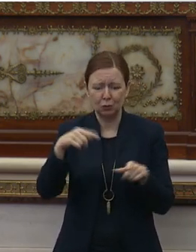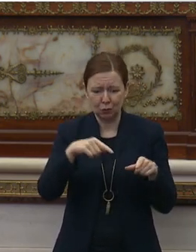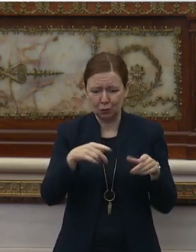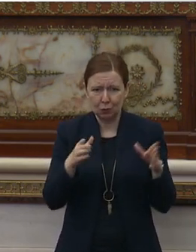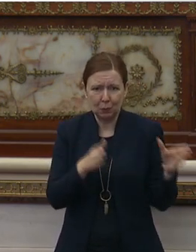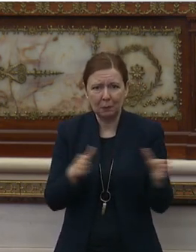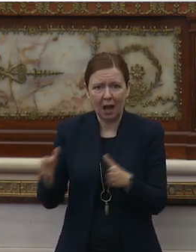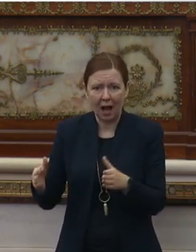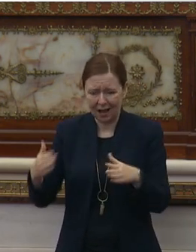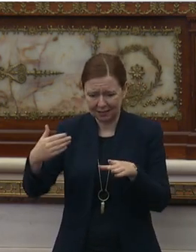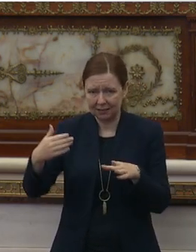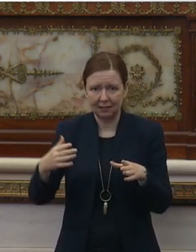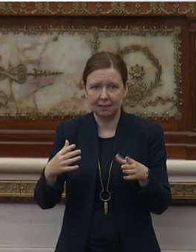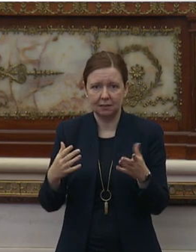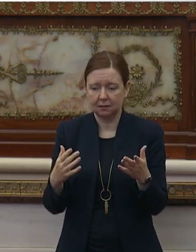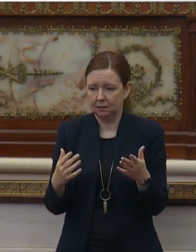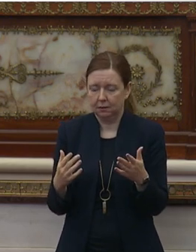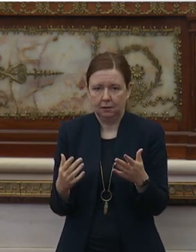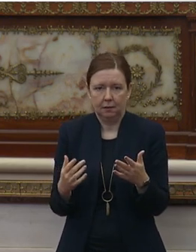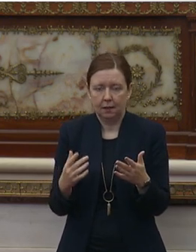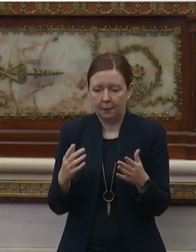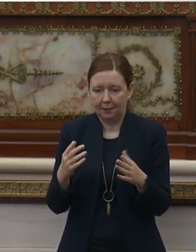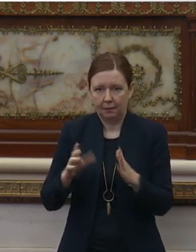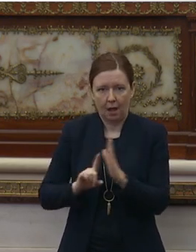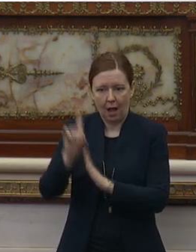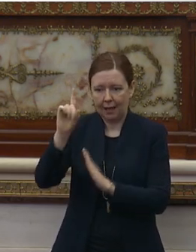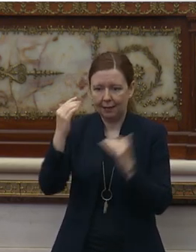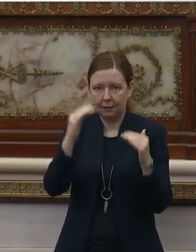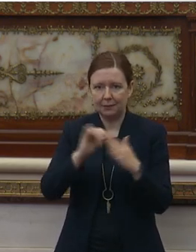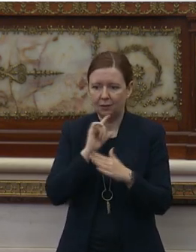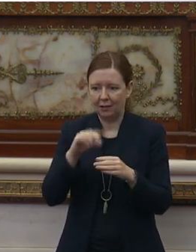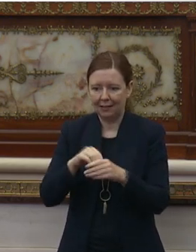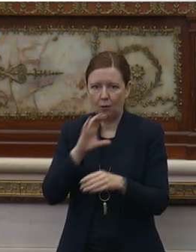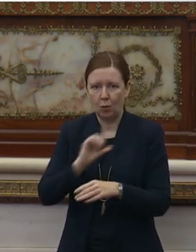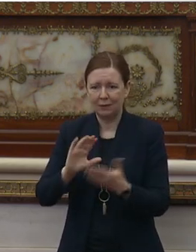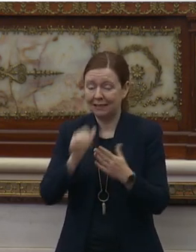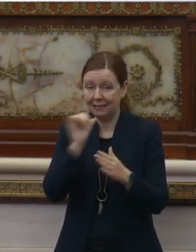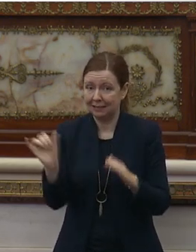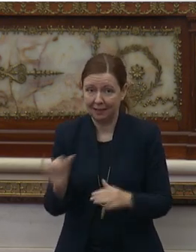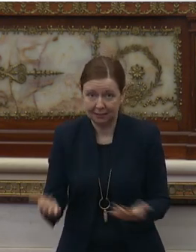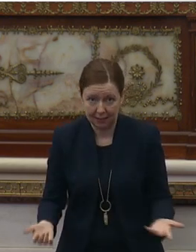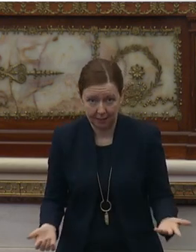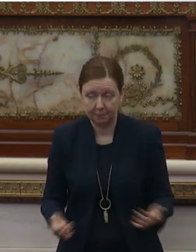fraction of the size of the height limit that exists in Old City.